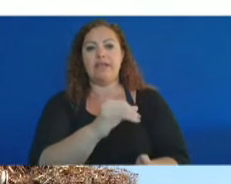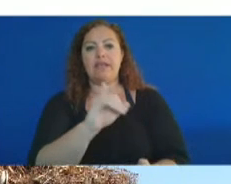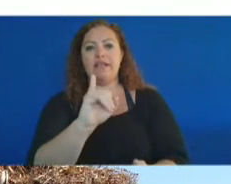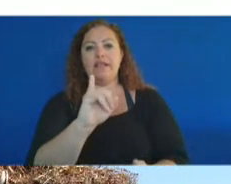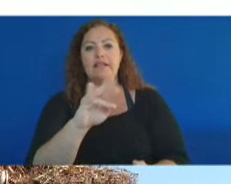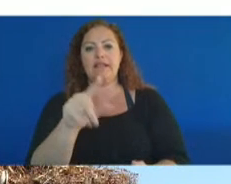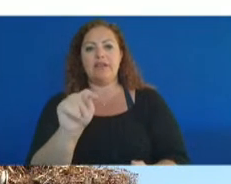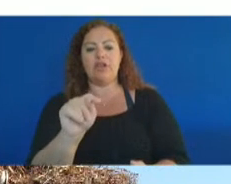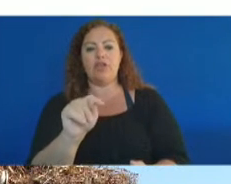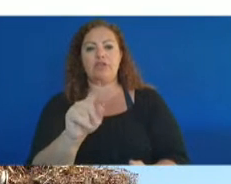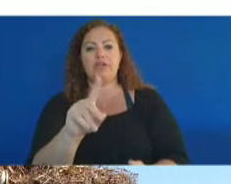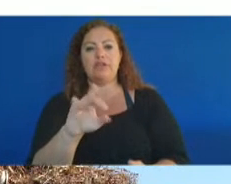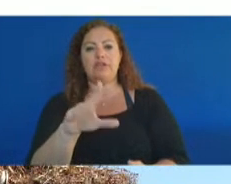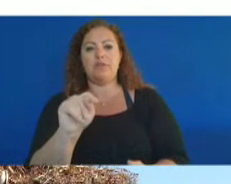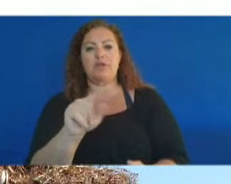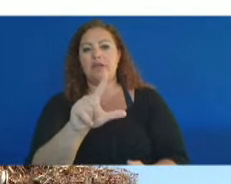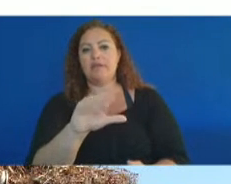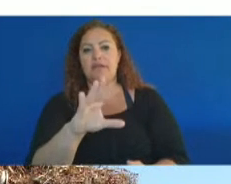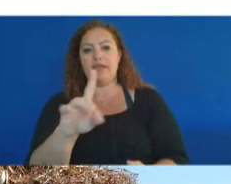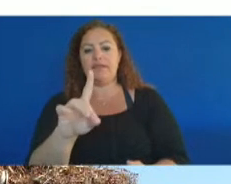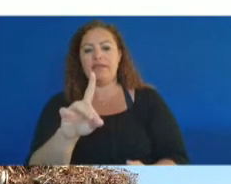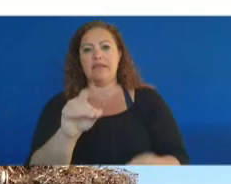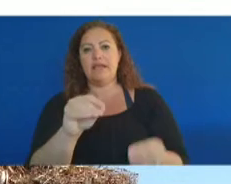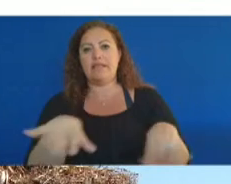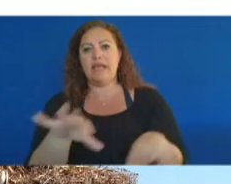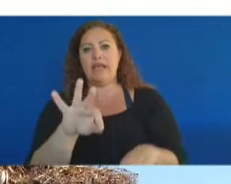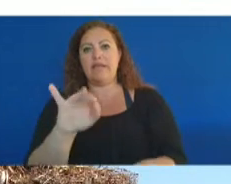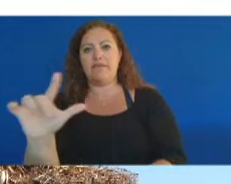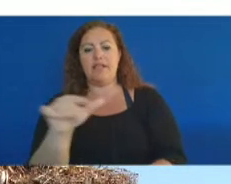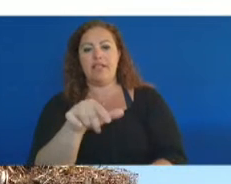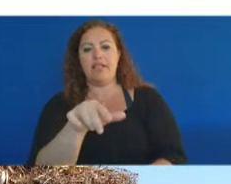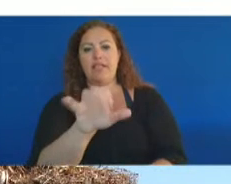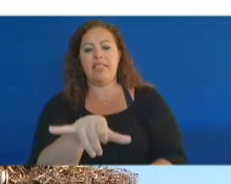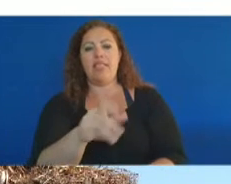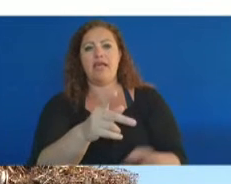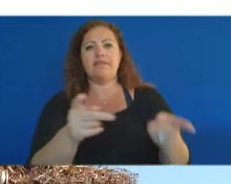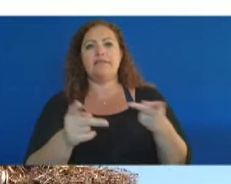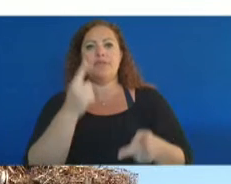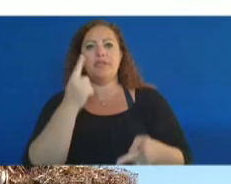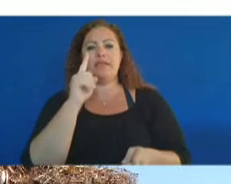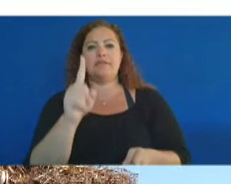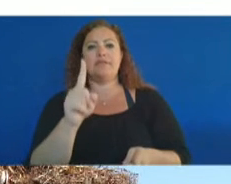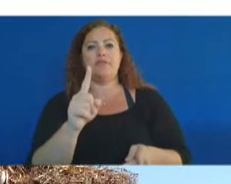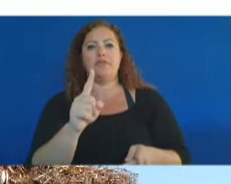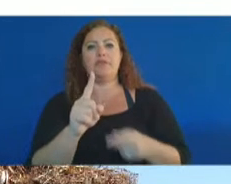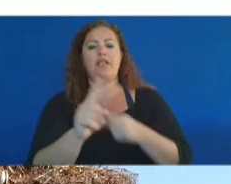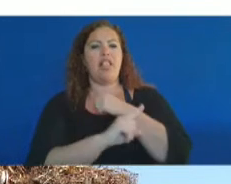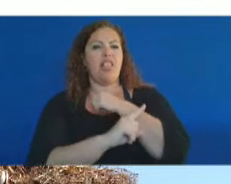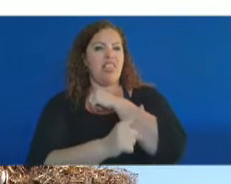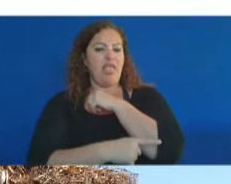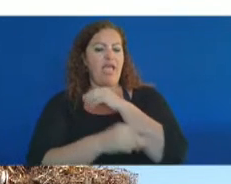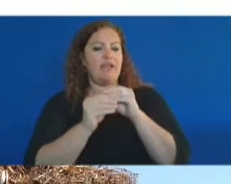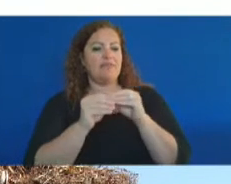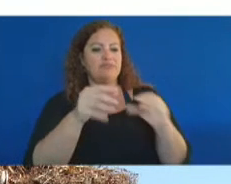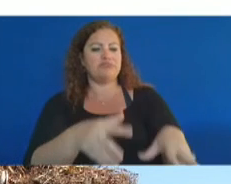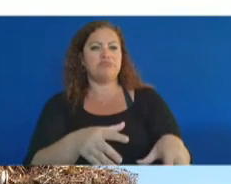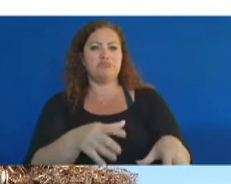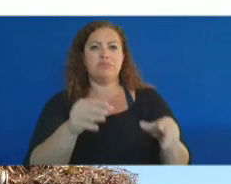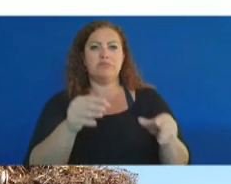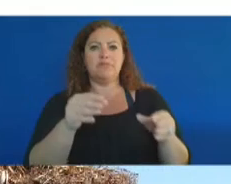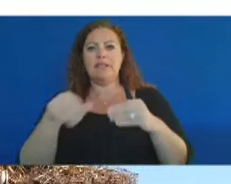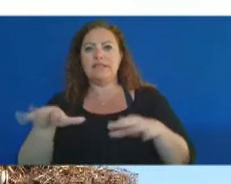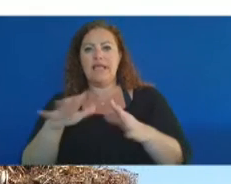landfills these are a facility for land disposal of inert debris land clearing debris yard